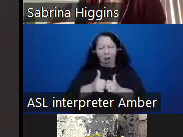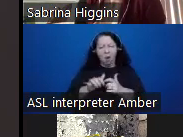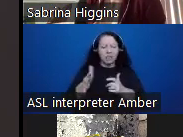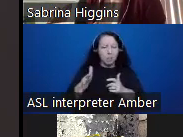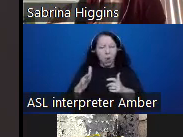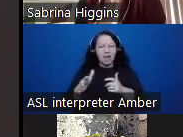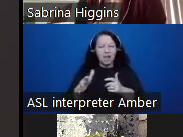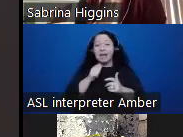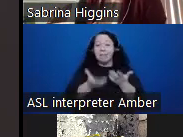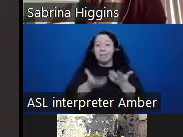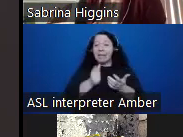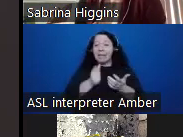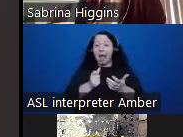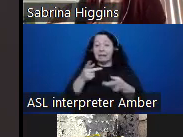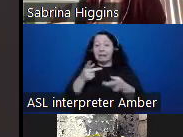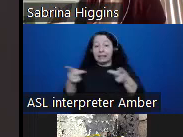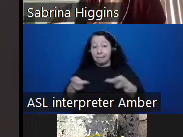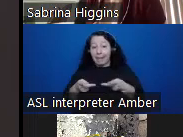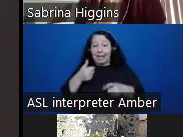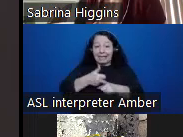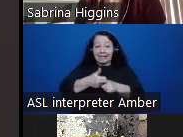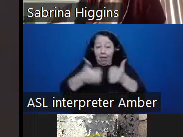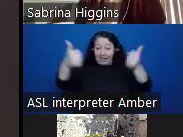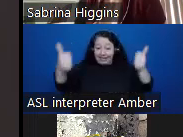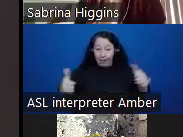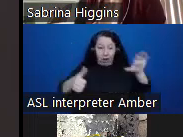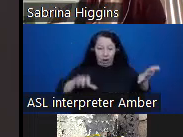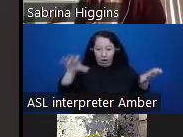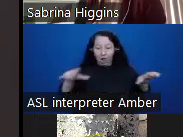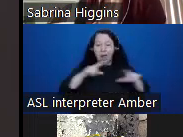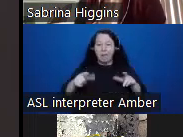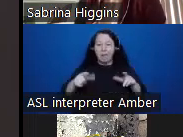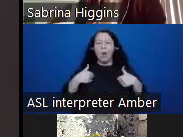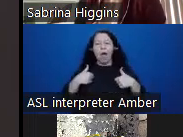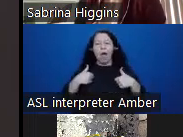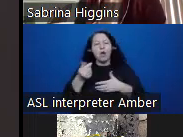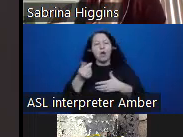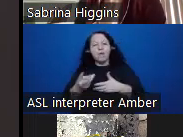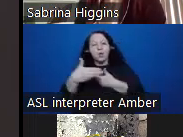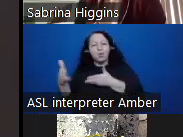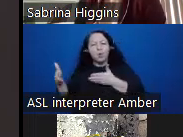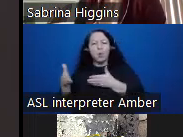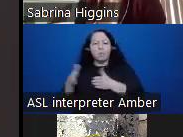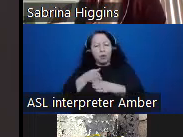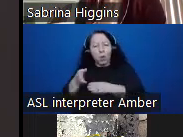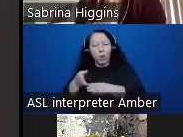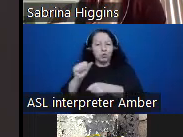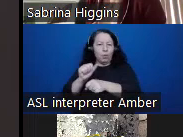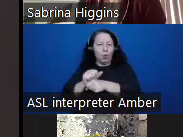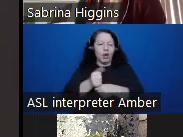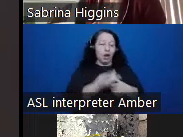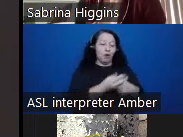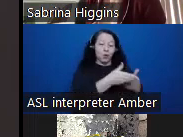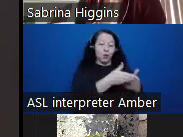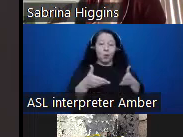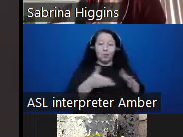spatially, but you have a cluster of rooms that seems to be domestic in nature and a cluster of rooms that seems to be work in nature. And in some of those cases,